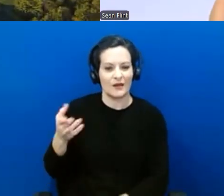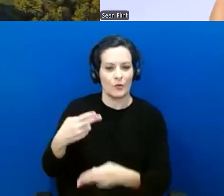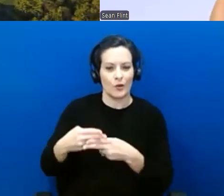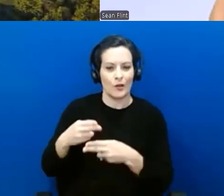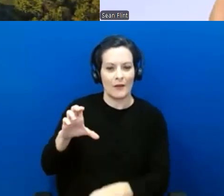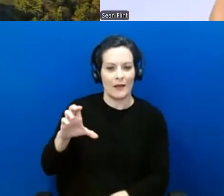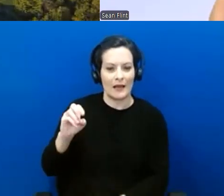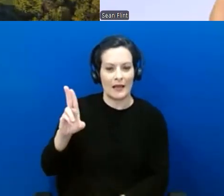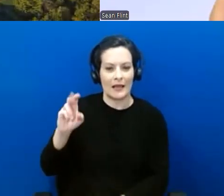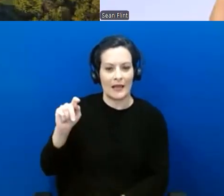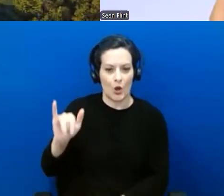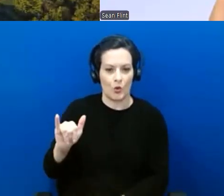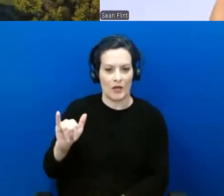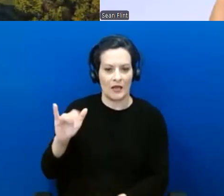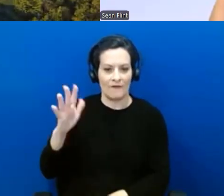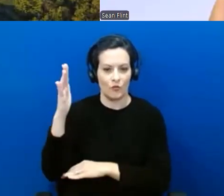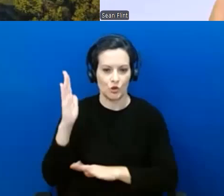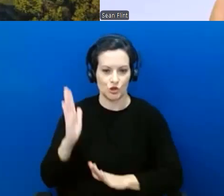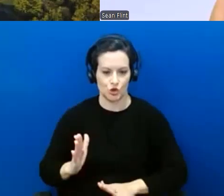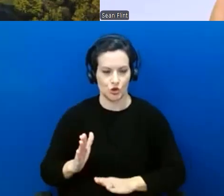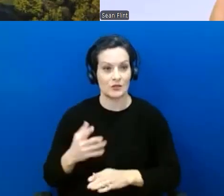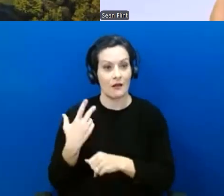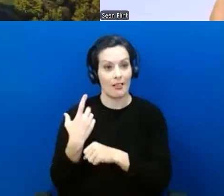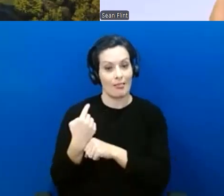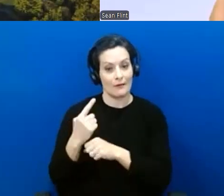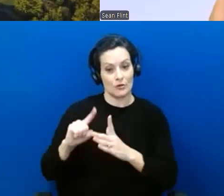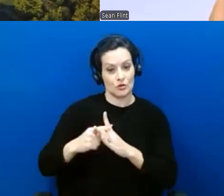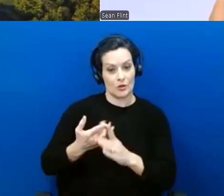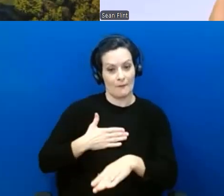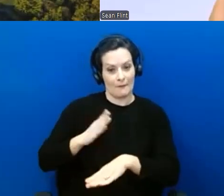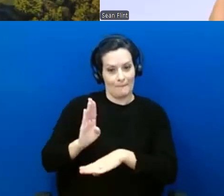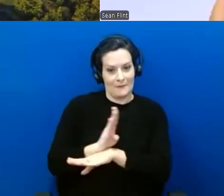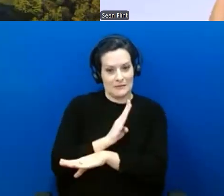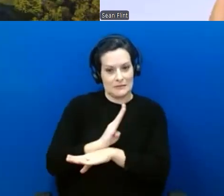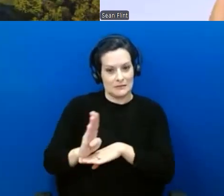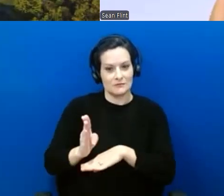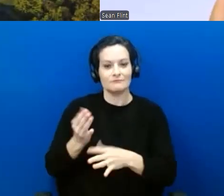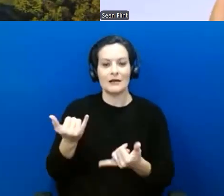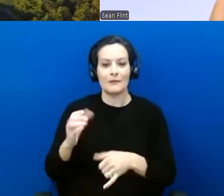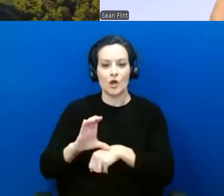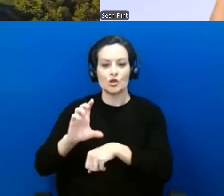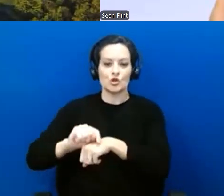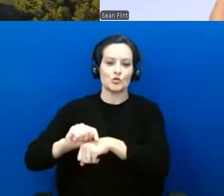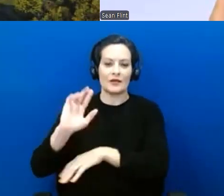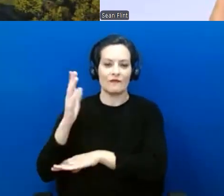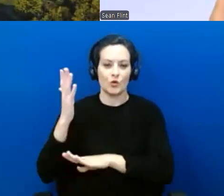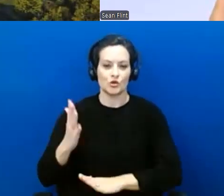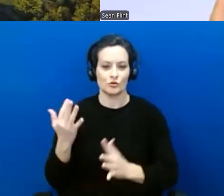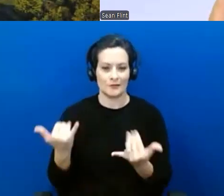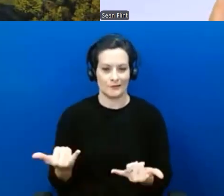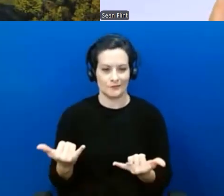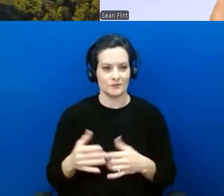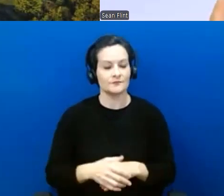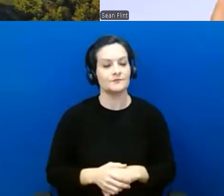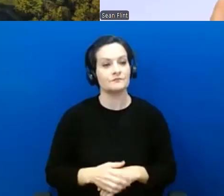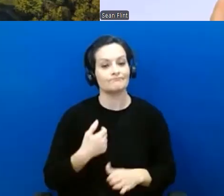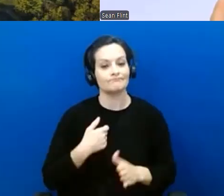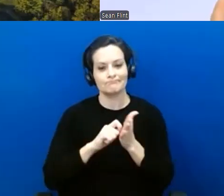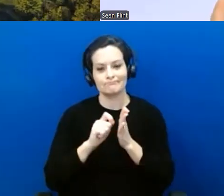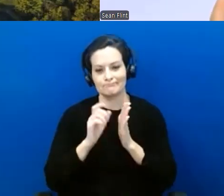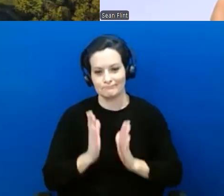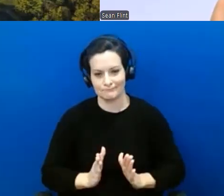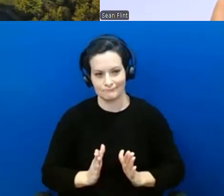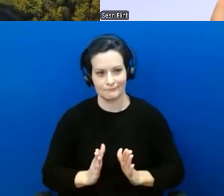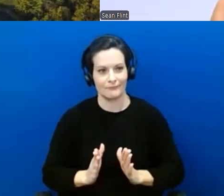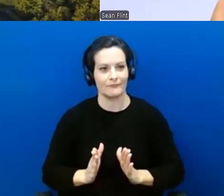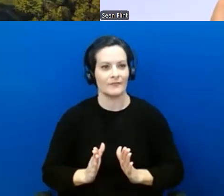And I recently, last year, started my own business. So I'm now a consulting forester and an author, and a little bit